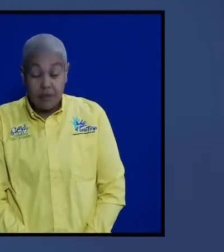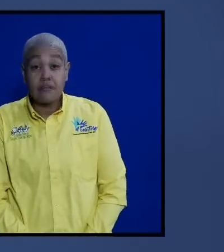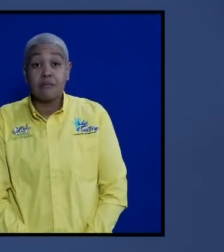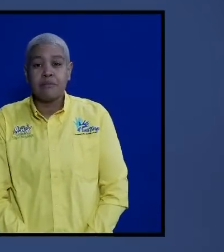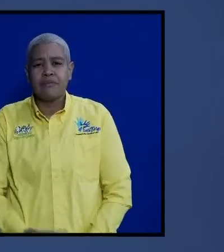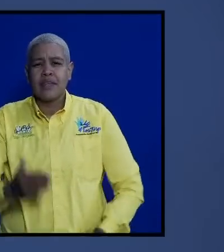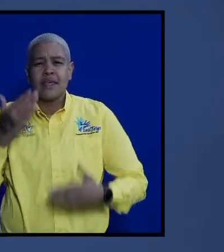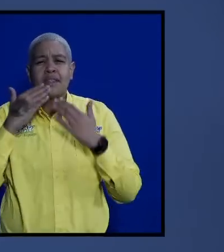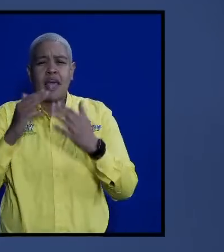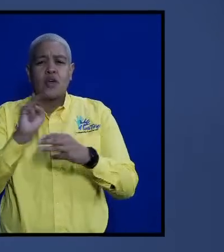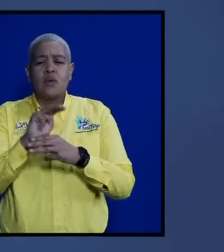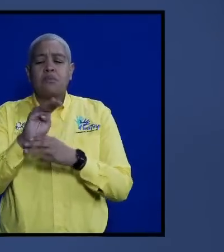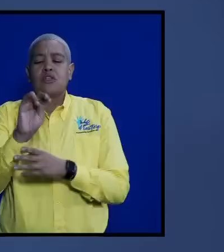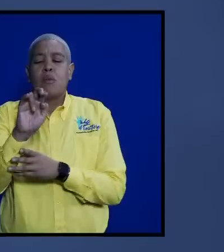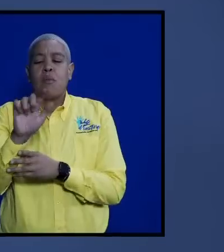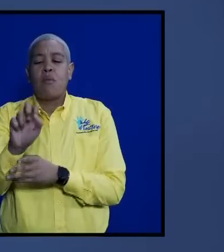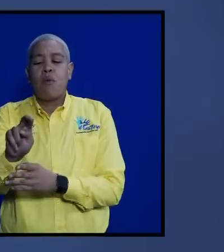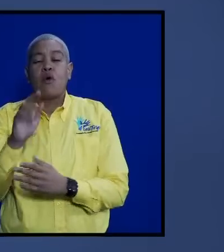Thank you, Minister Morgan.